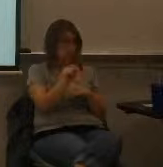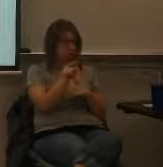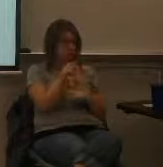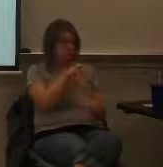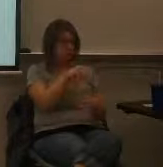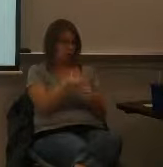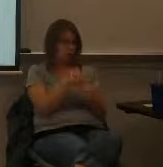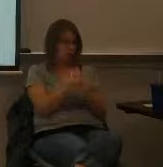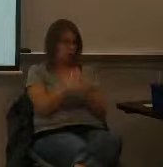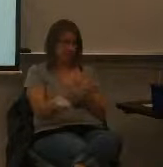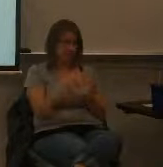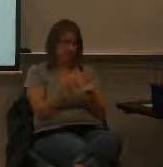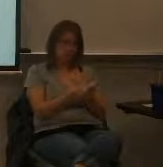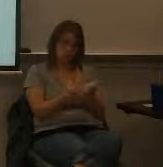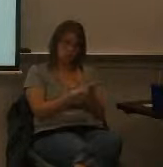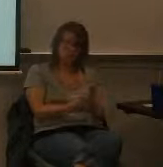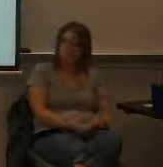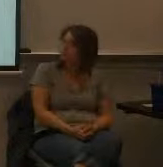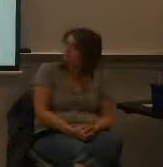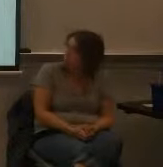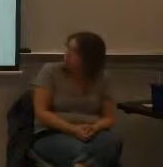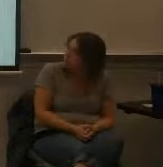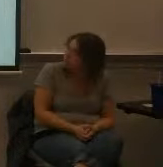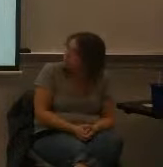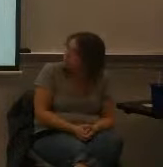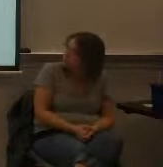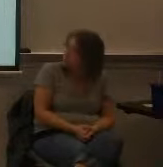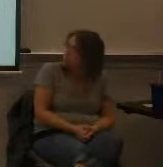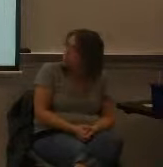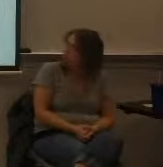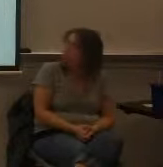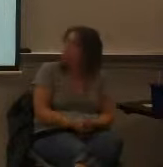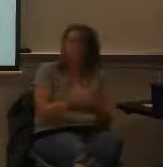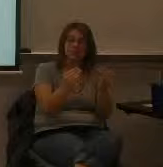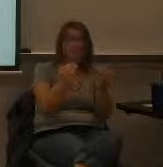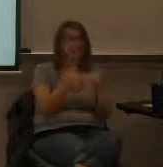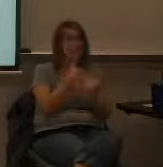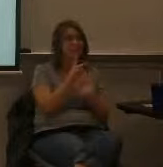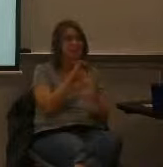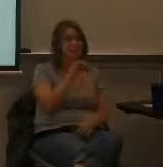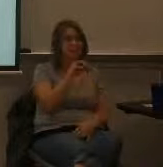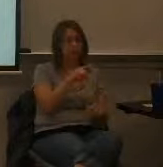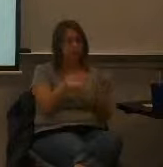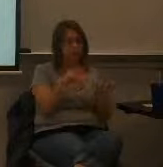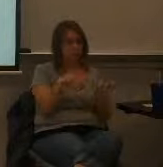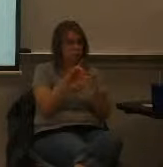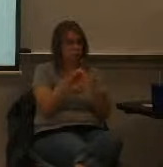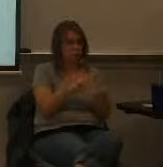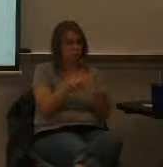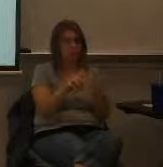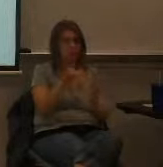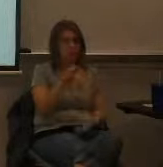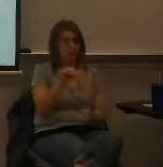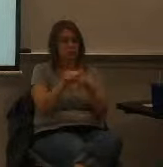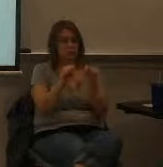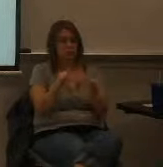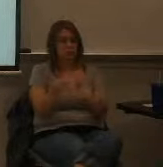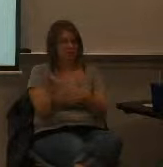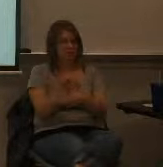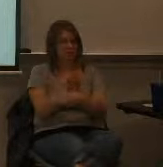particular discussions. The next thing to talk about is biodiversity related to ecosystem